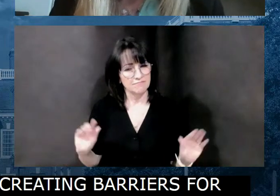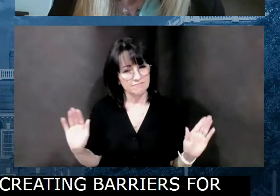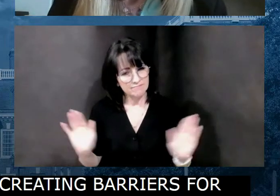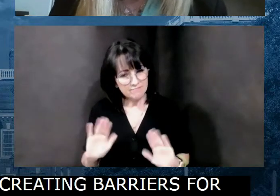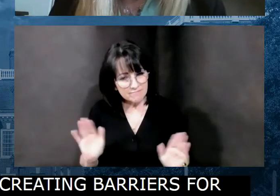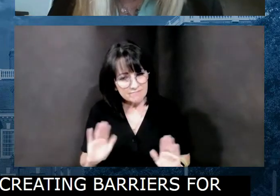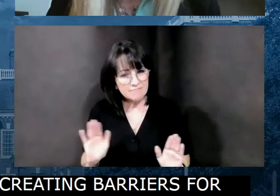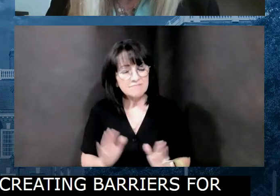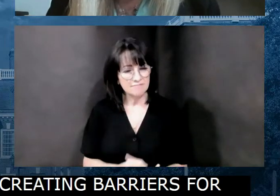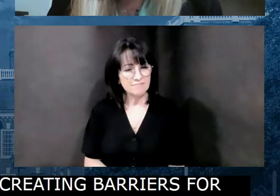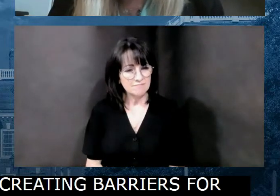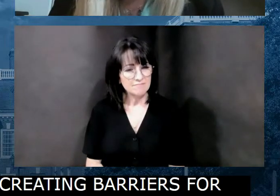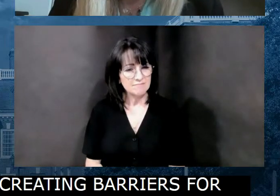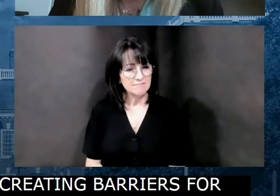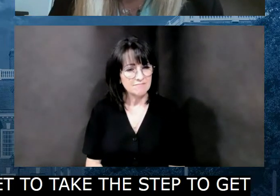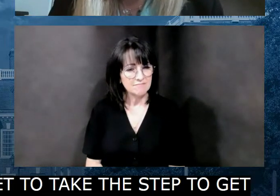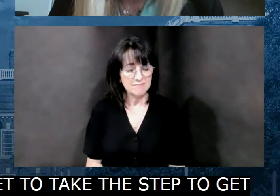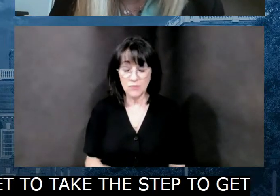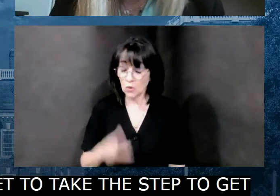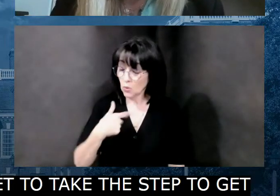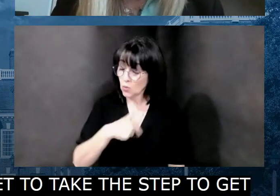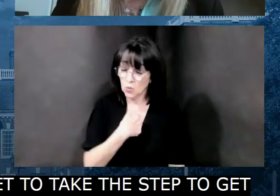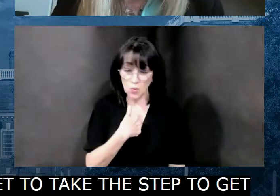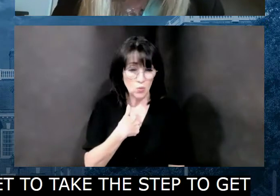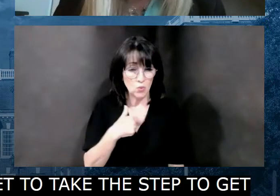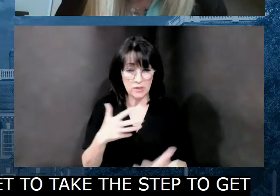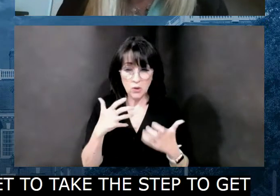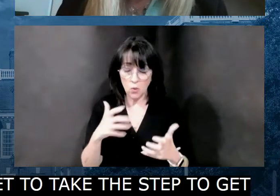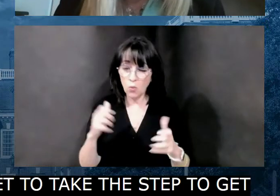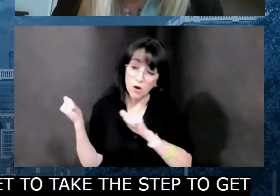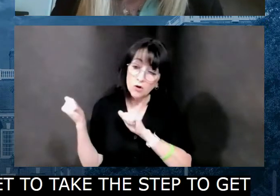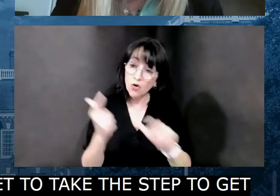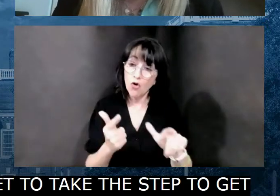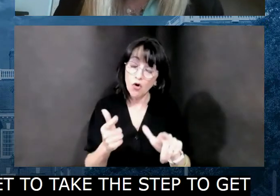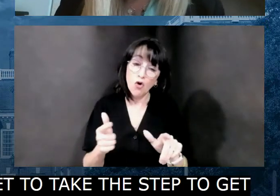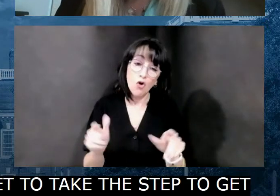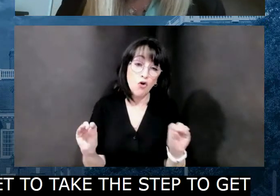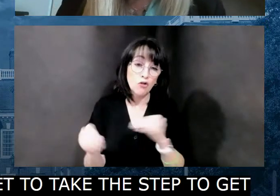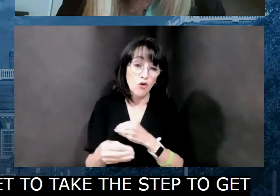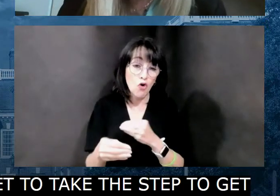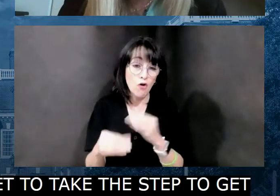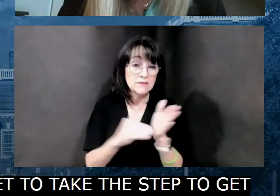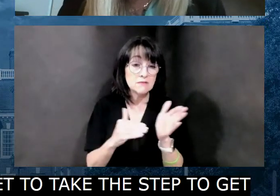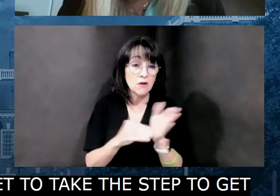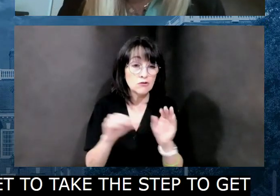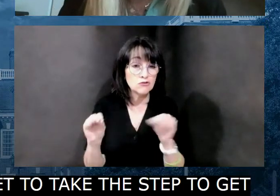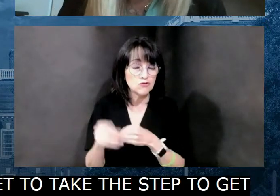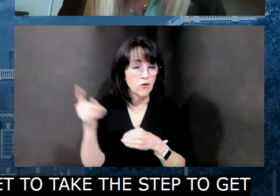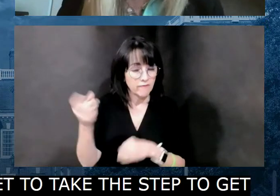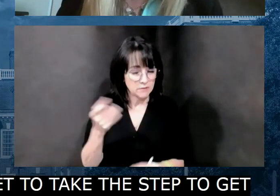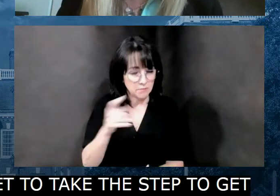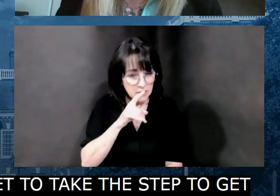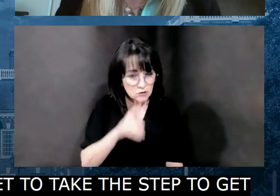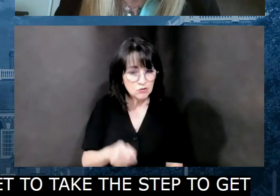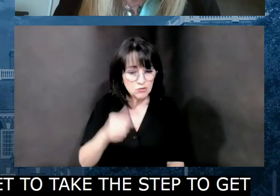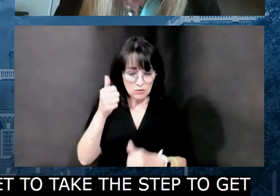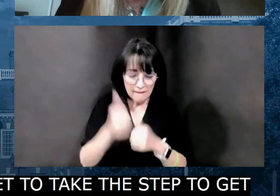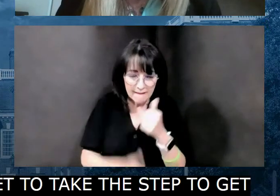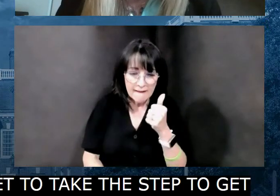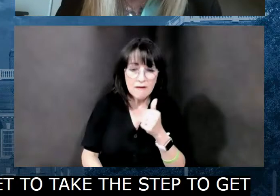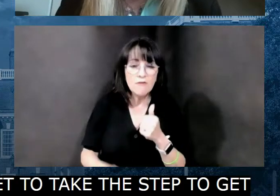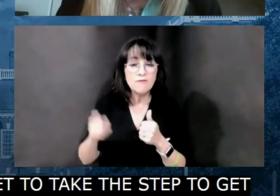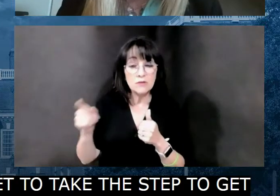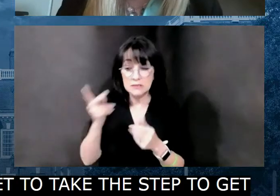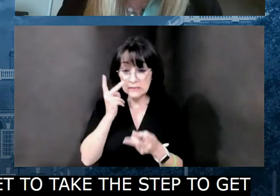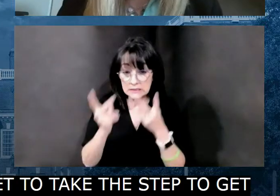vaccinated. We are asking every medical provider now to build in new processes so that they make sure that every patient they see